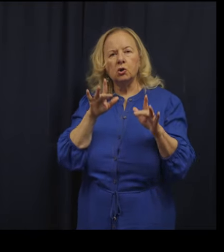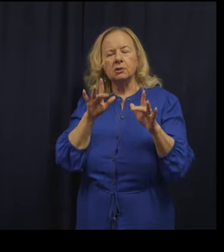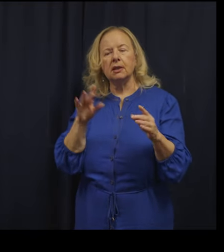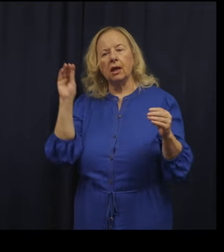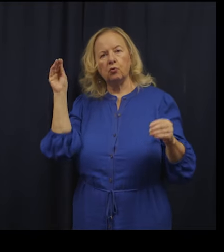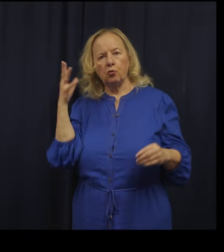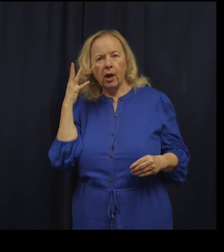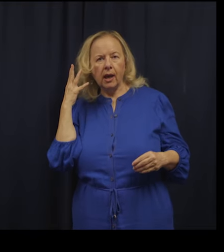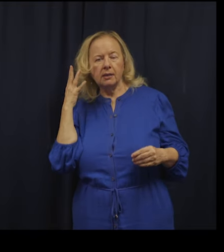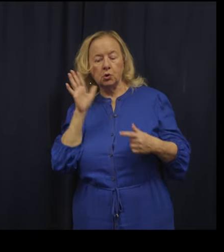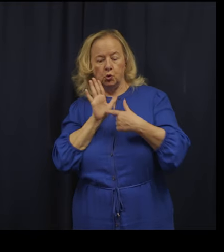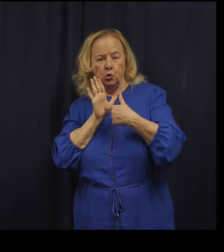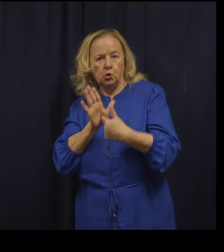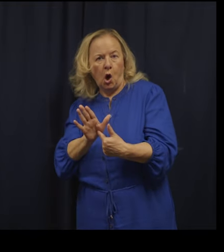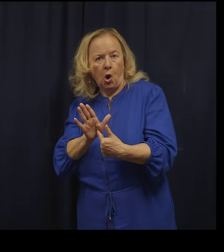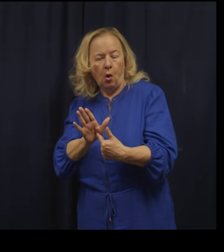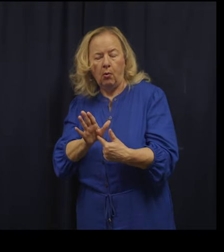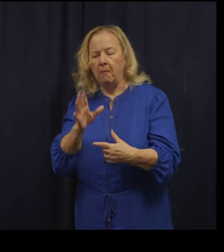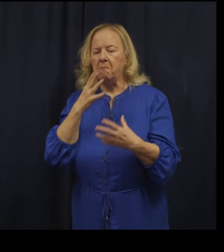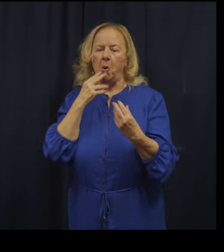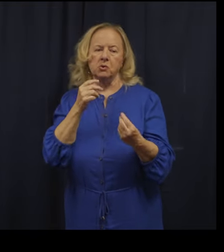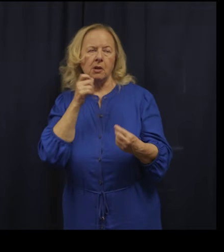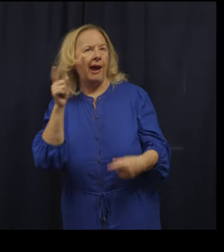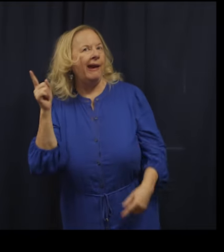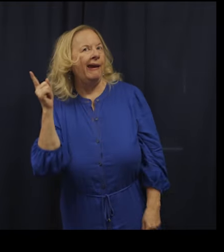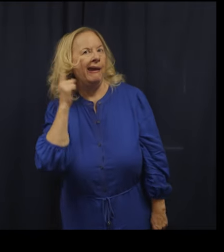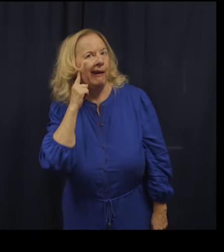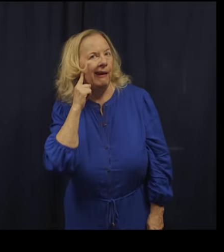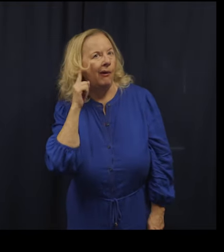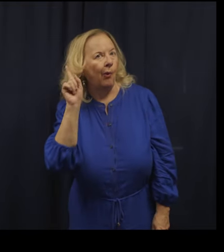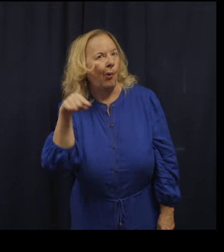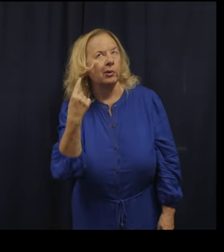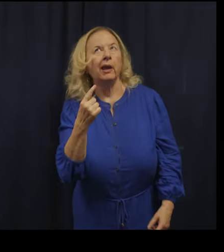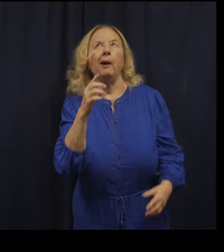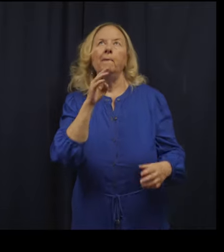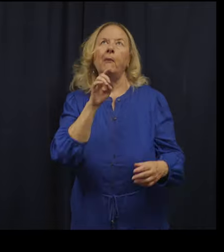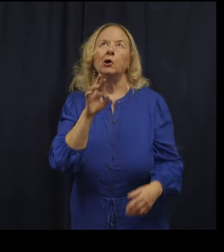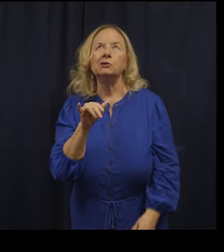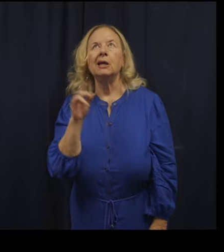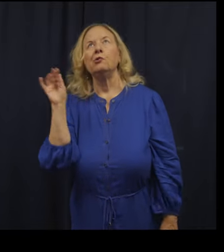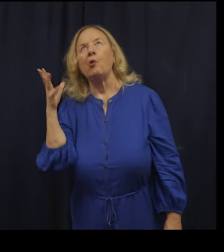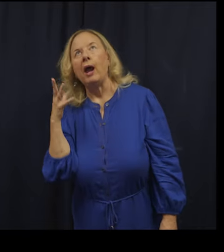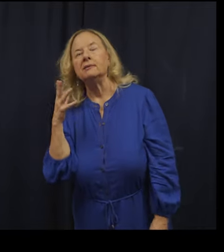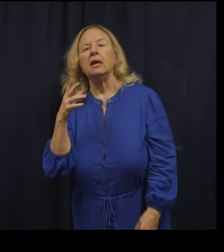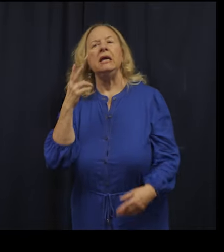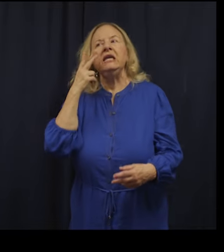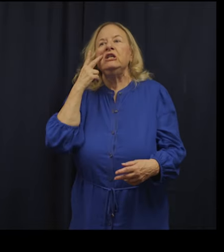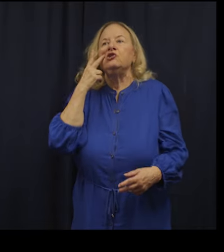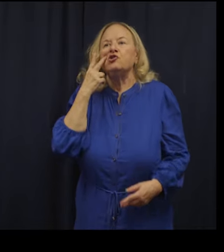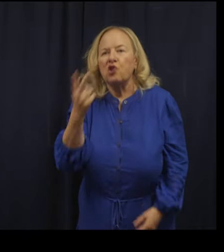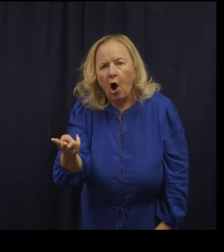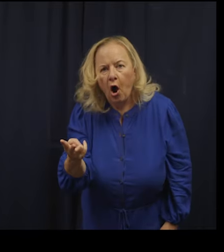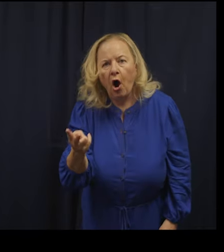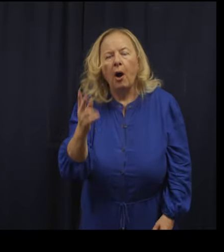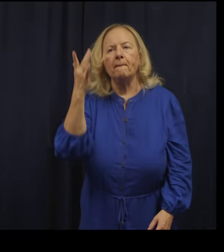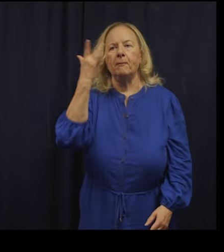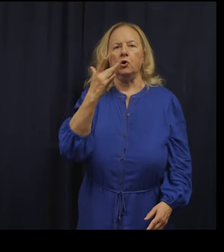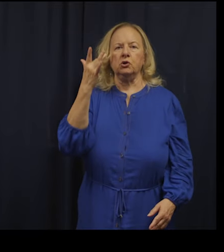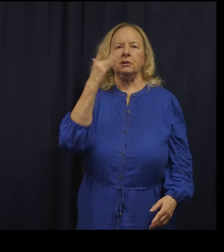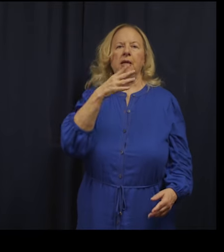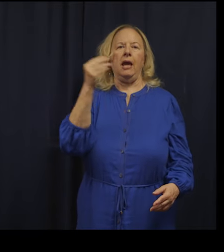and grace, Moses didn't just hear the words mercy and grace, he saw mercy and